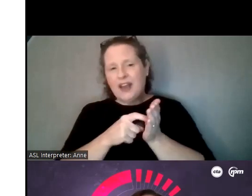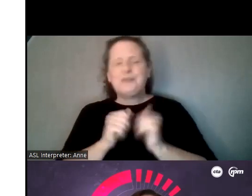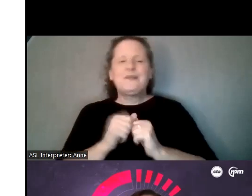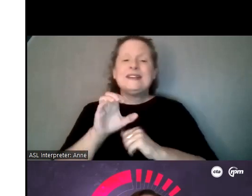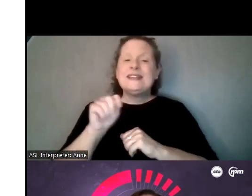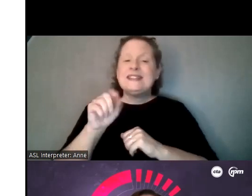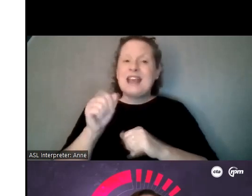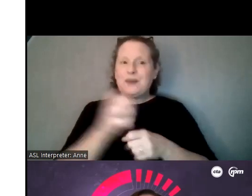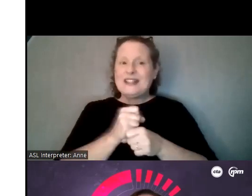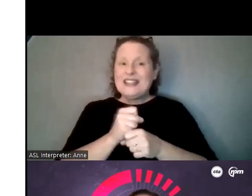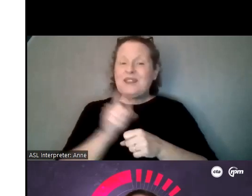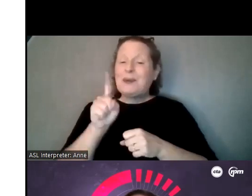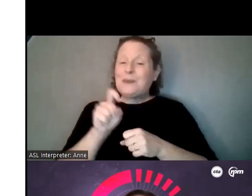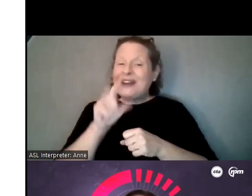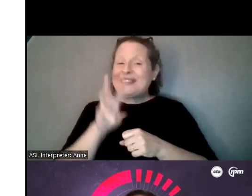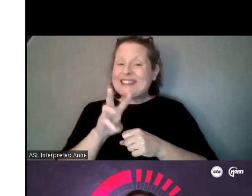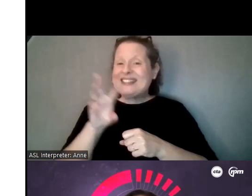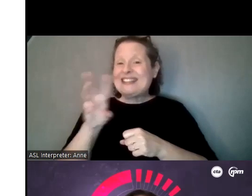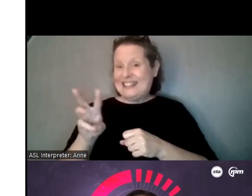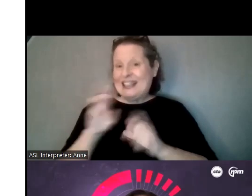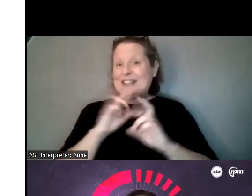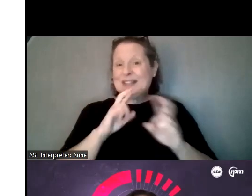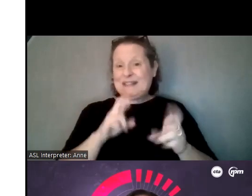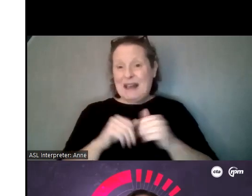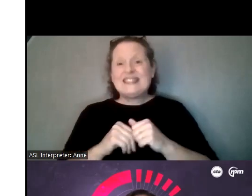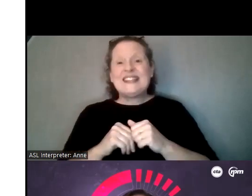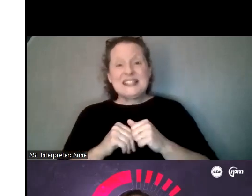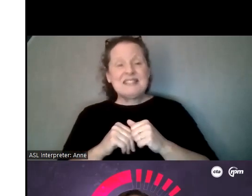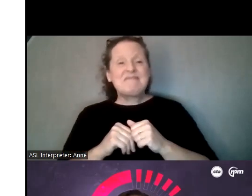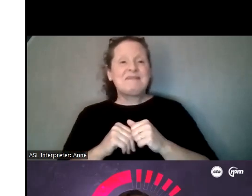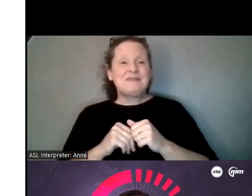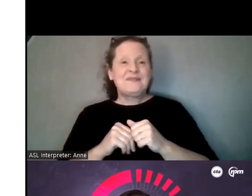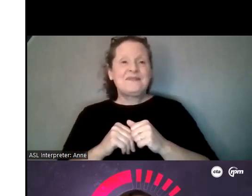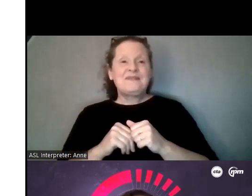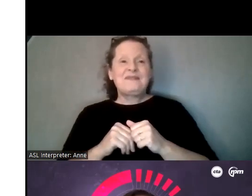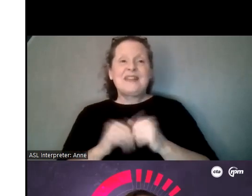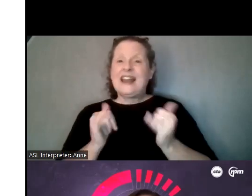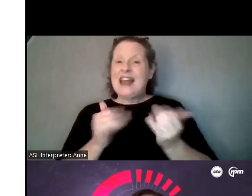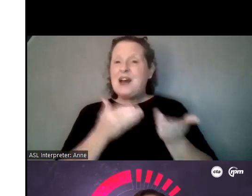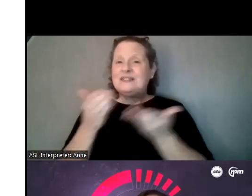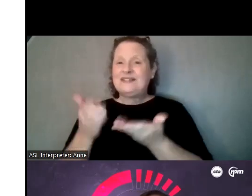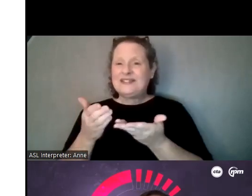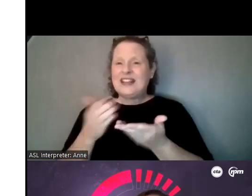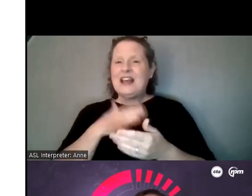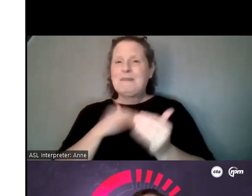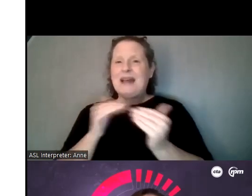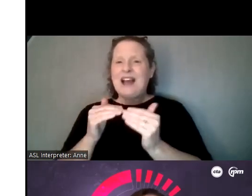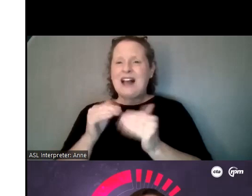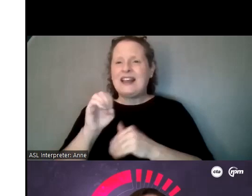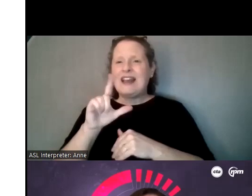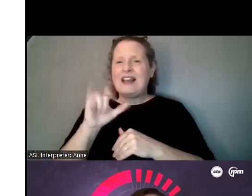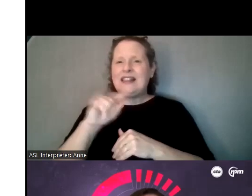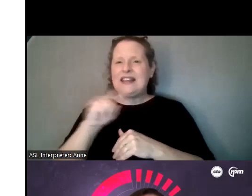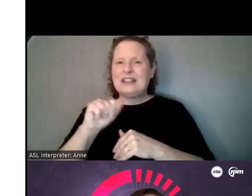CTA received 166 responses. Now I'll hand it off to my colleague, Elizabeth